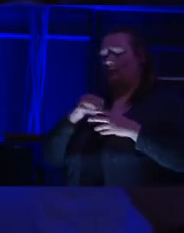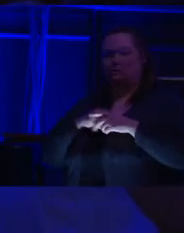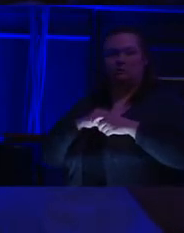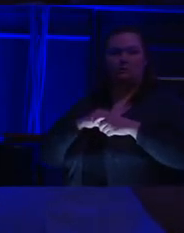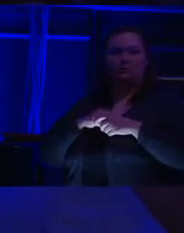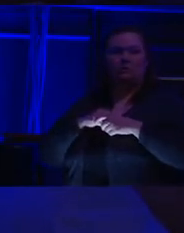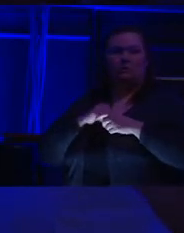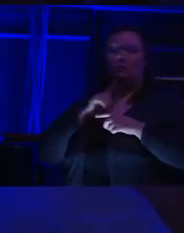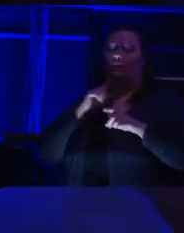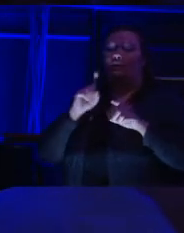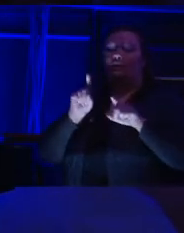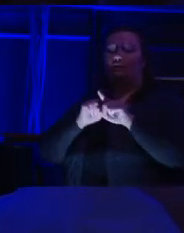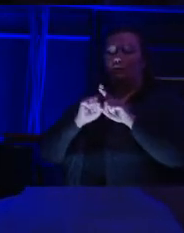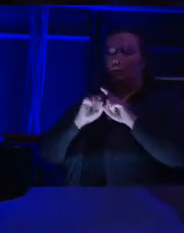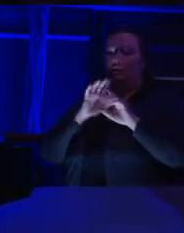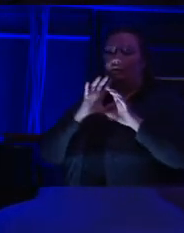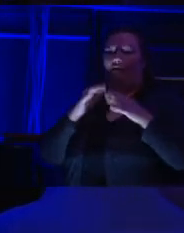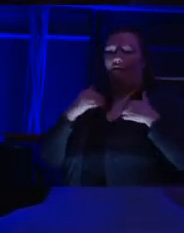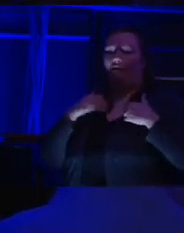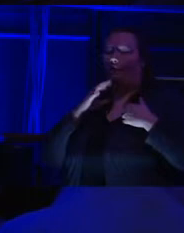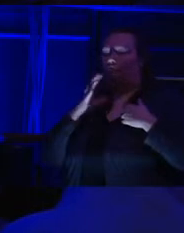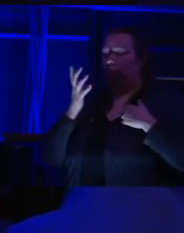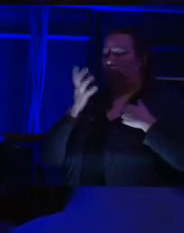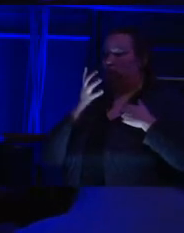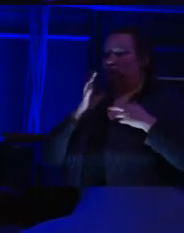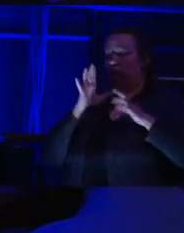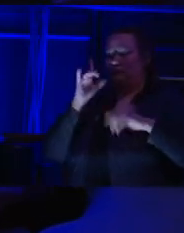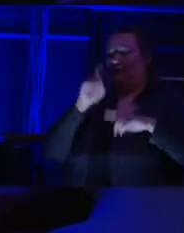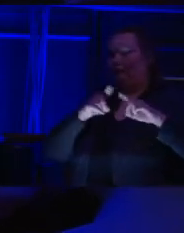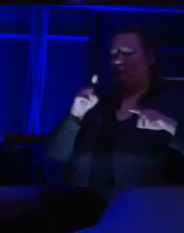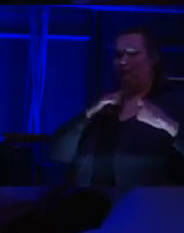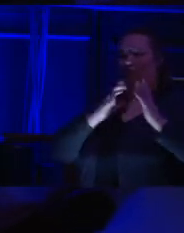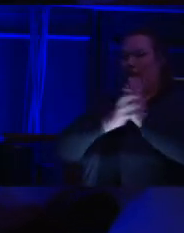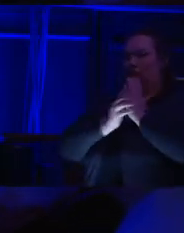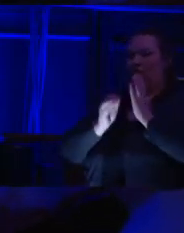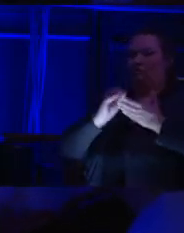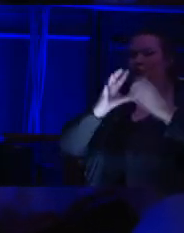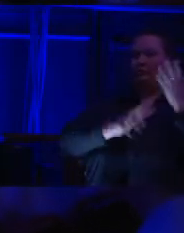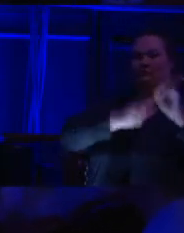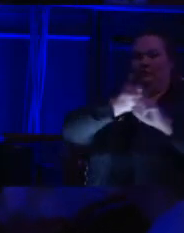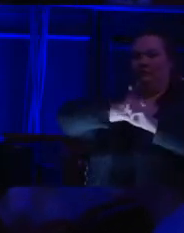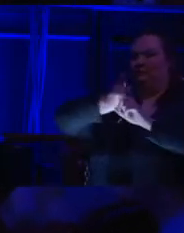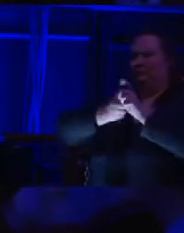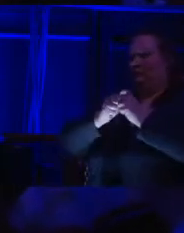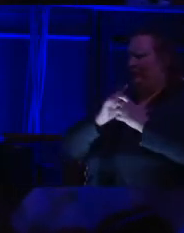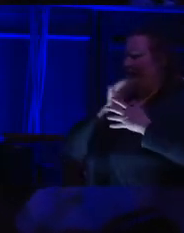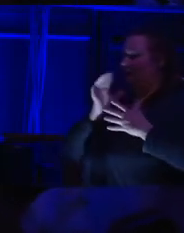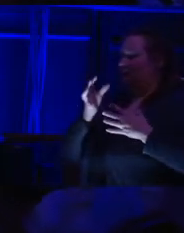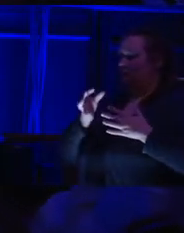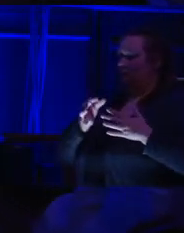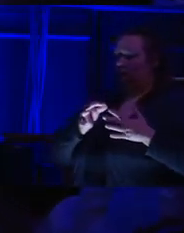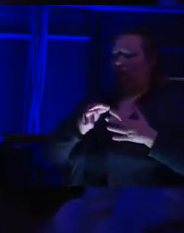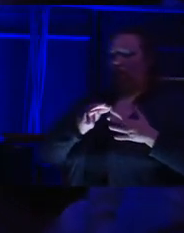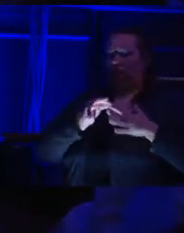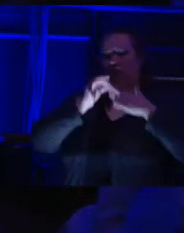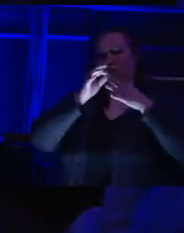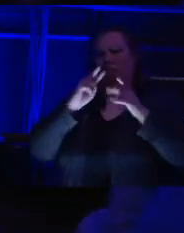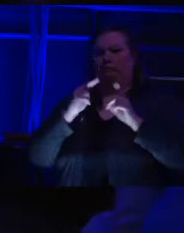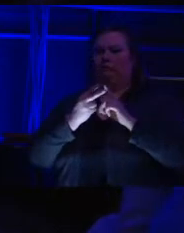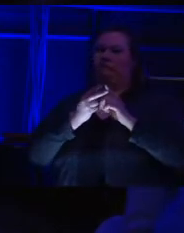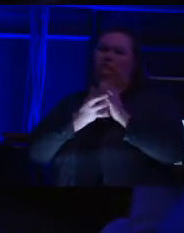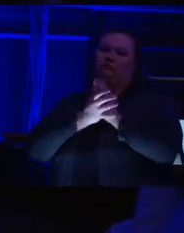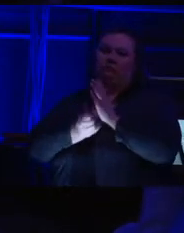an outstanding diversity of talented students, each with unique perspectives and talents, and the